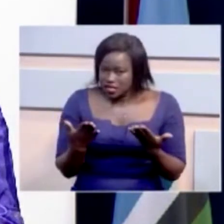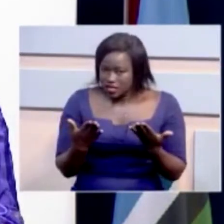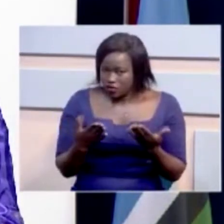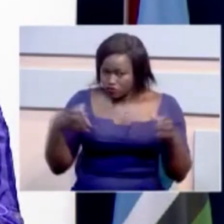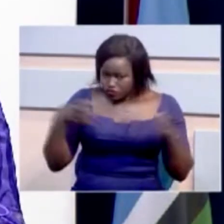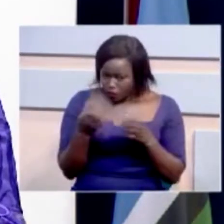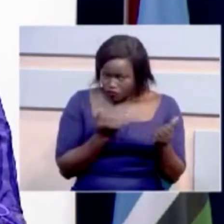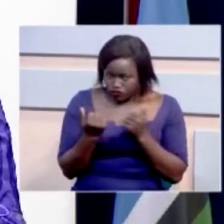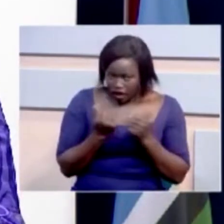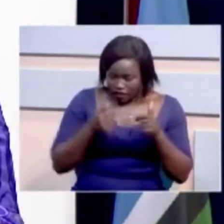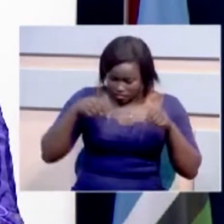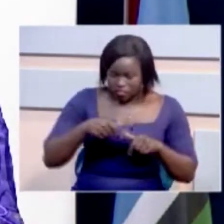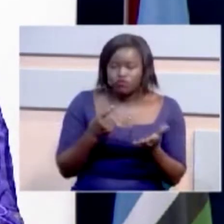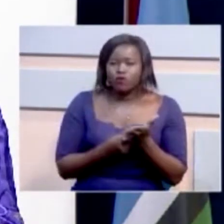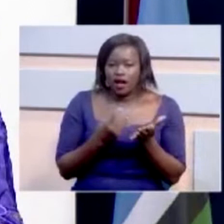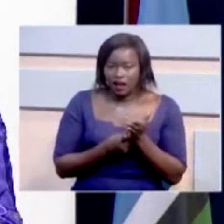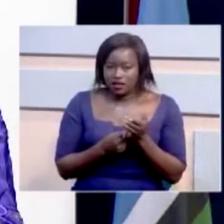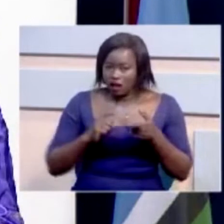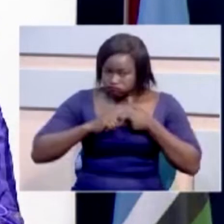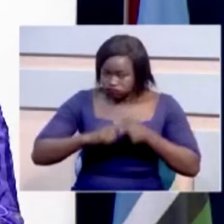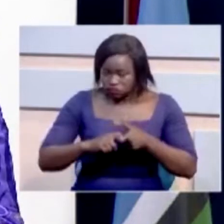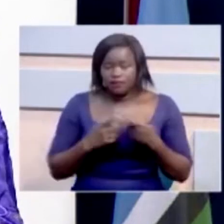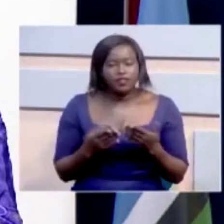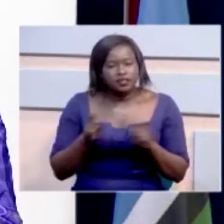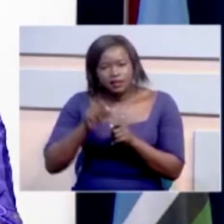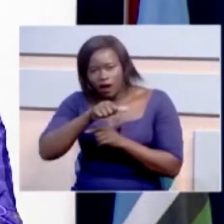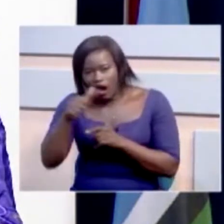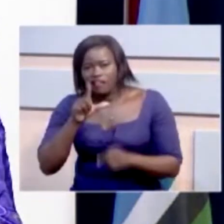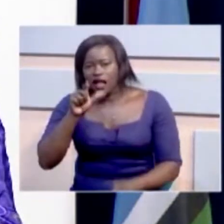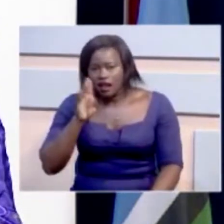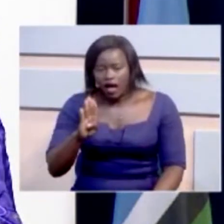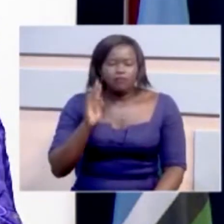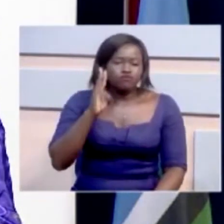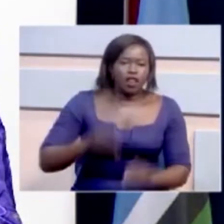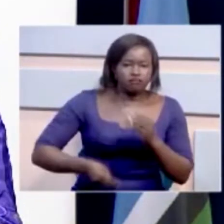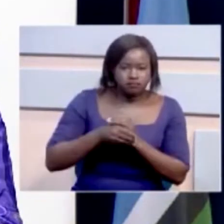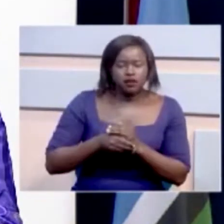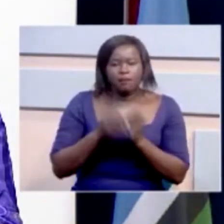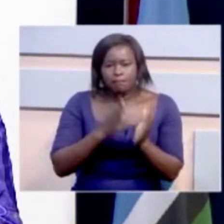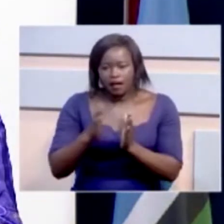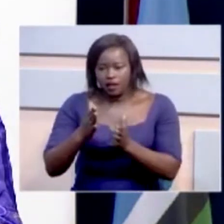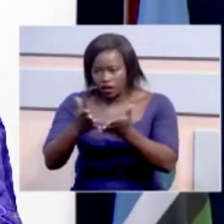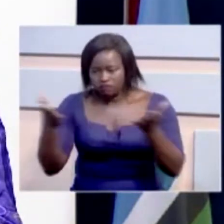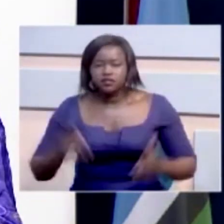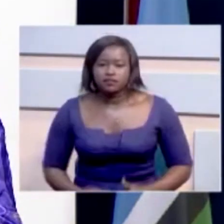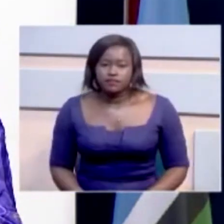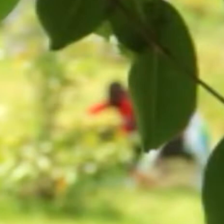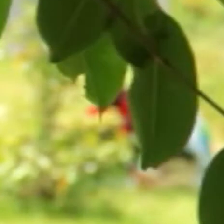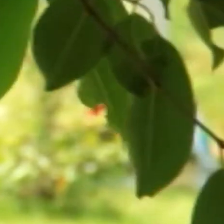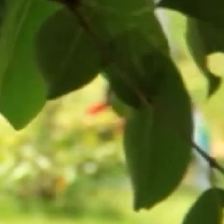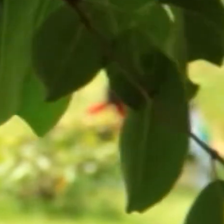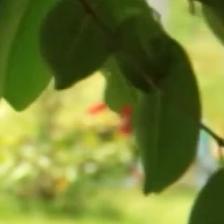inbound truck drivers. Additional labs will be added on the scale-up plans as we acquire